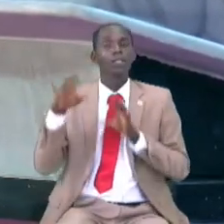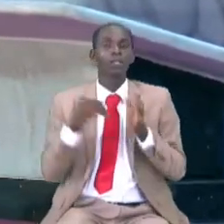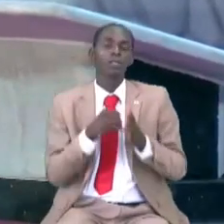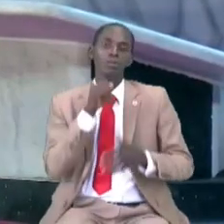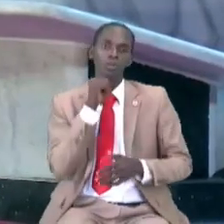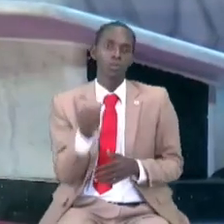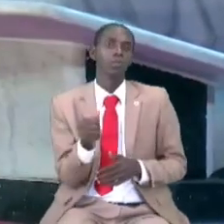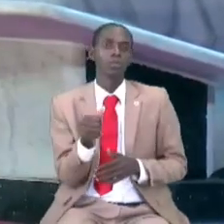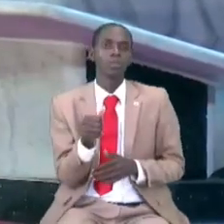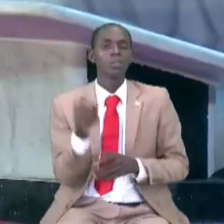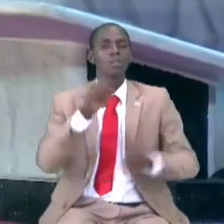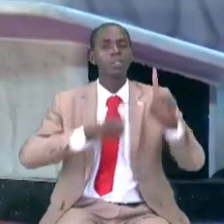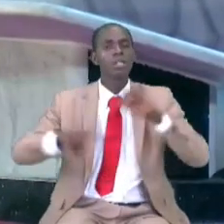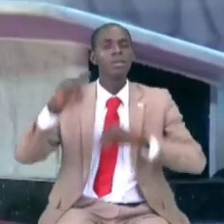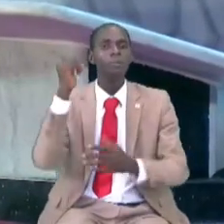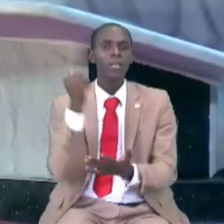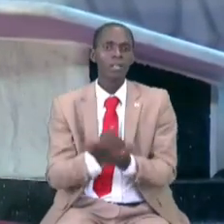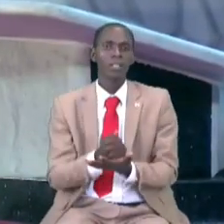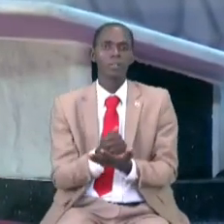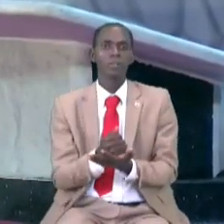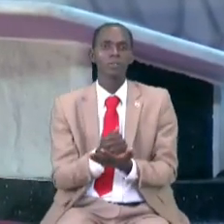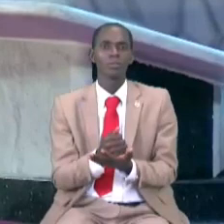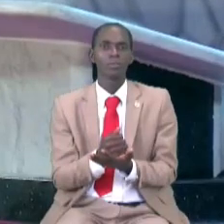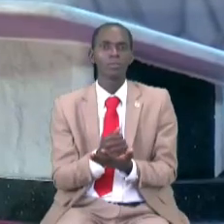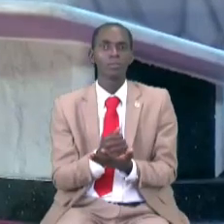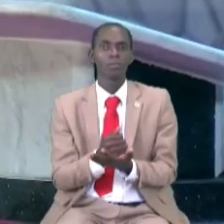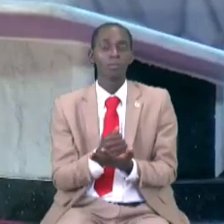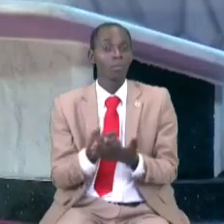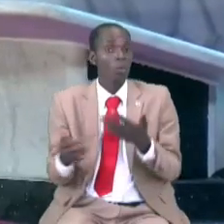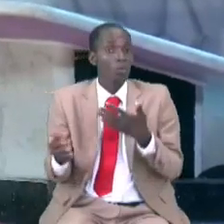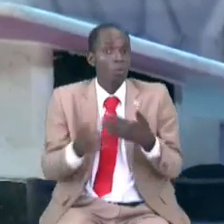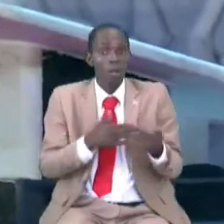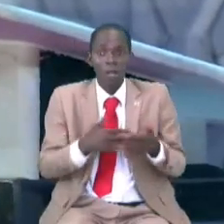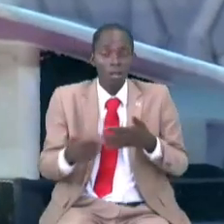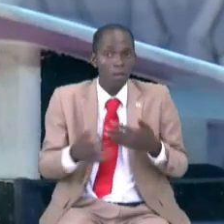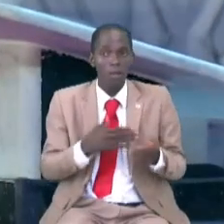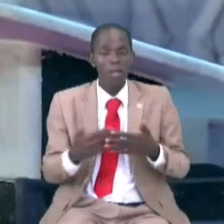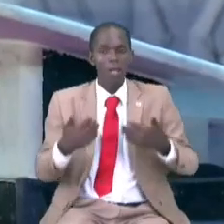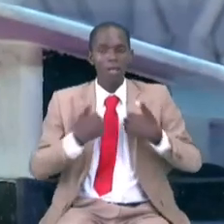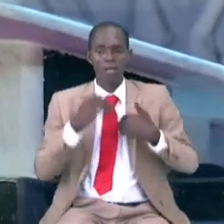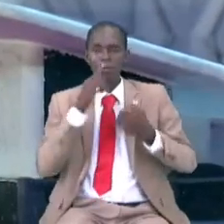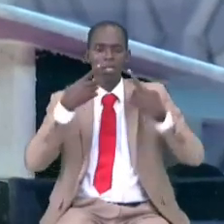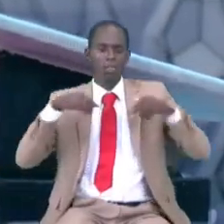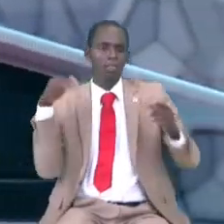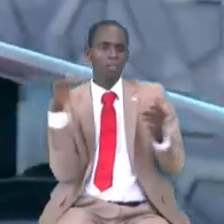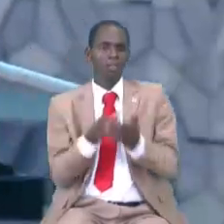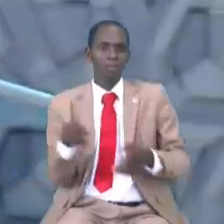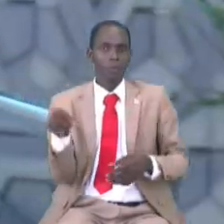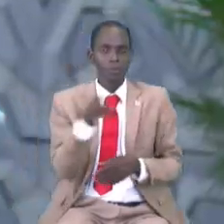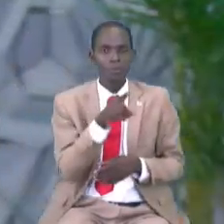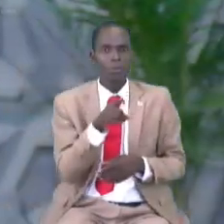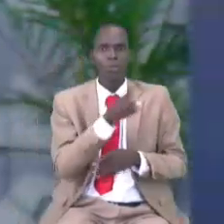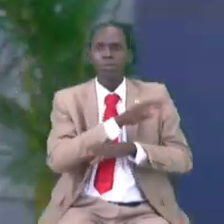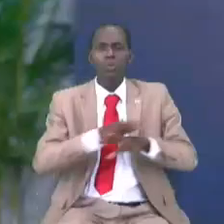Whatever has been pronounced against you, you don't have to say, well, God is God. He has said, I will